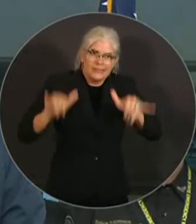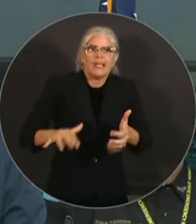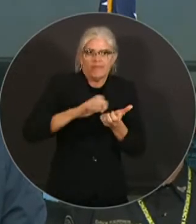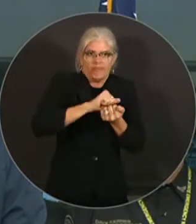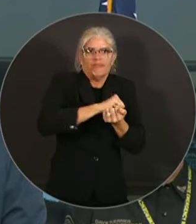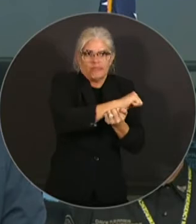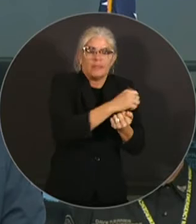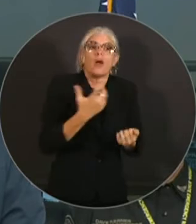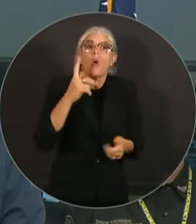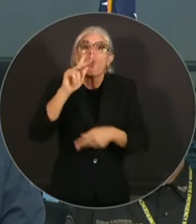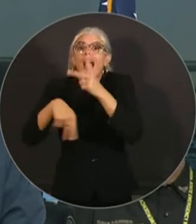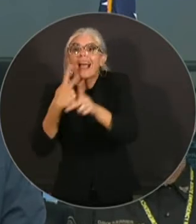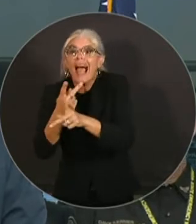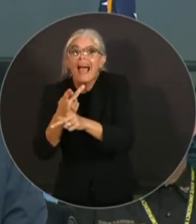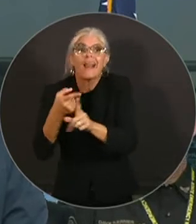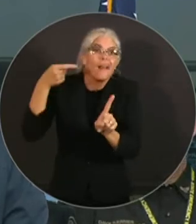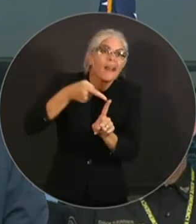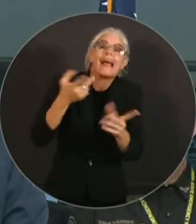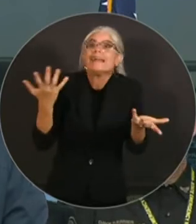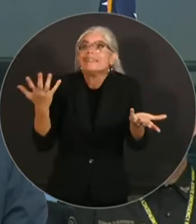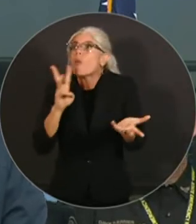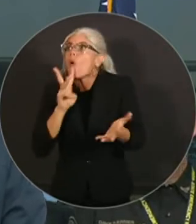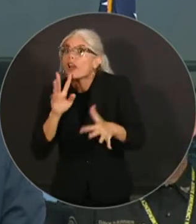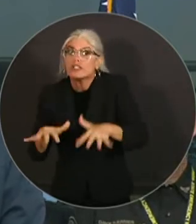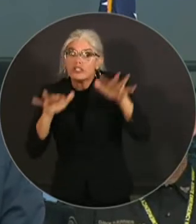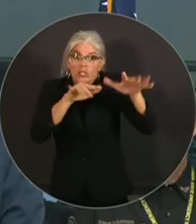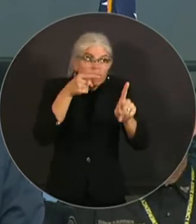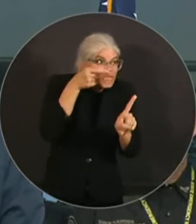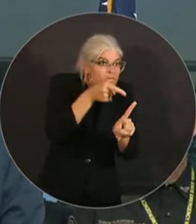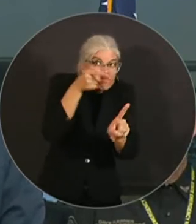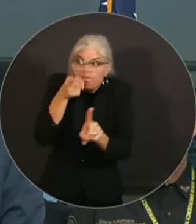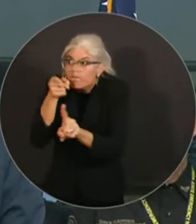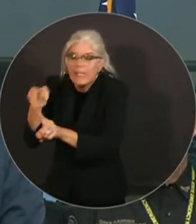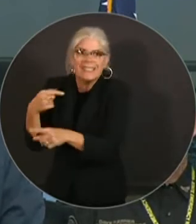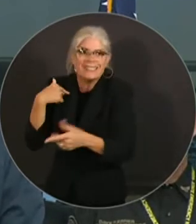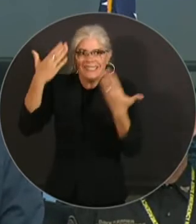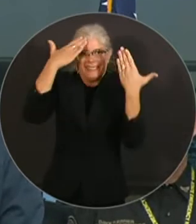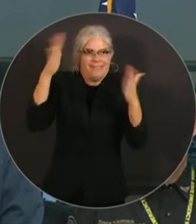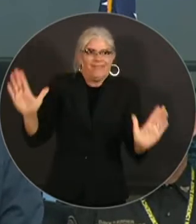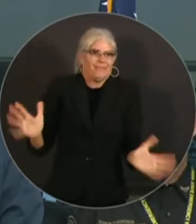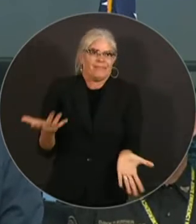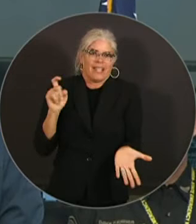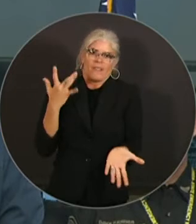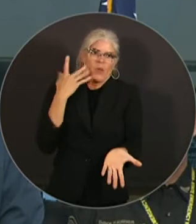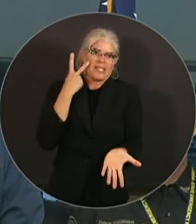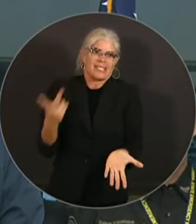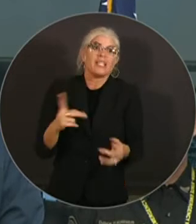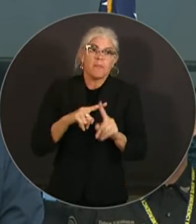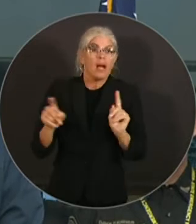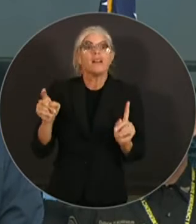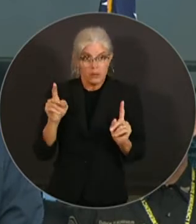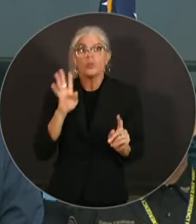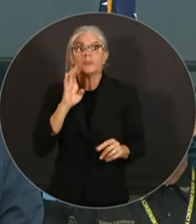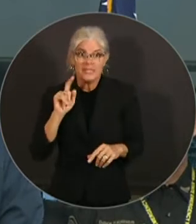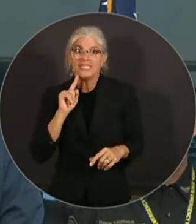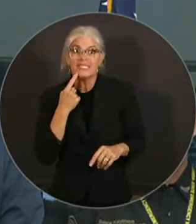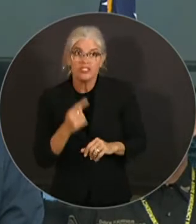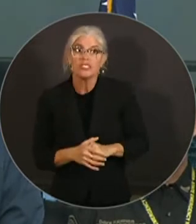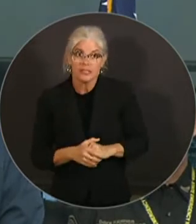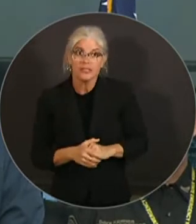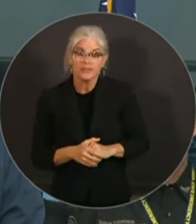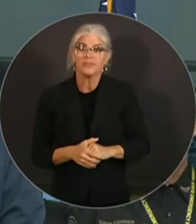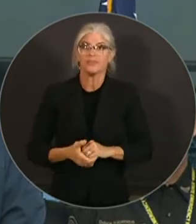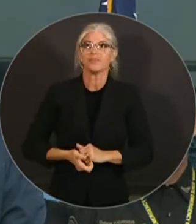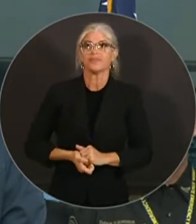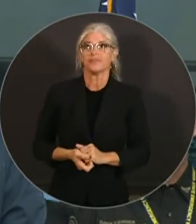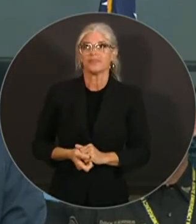all this other stuff, that remains to be seen. But it is going to be a really significant event. Looking at